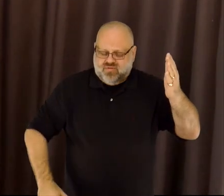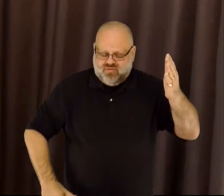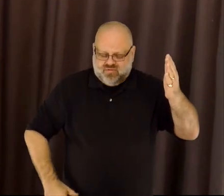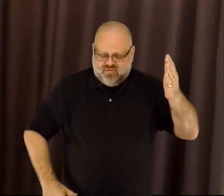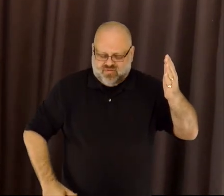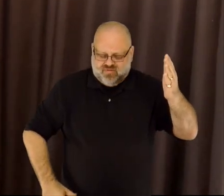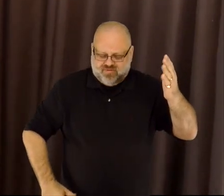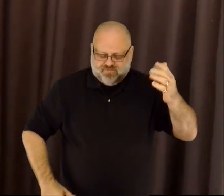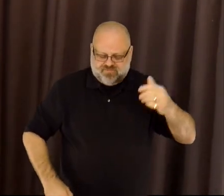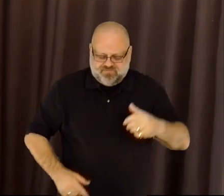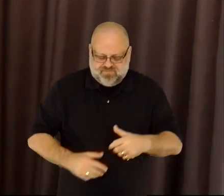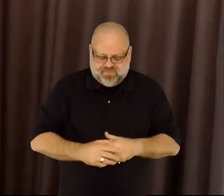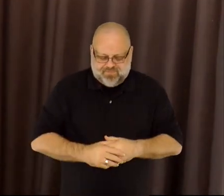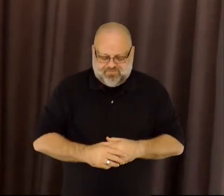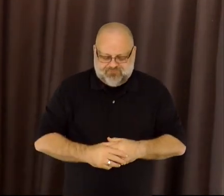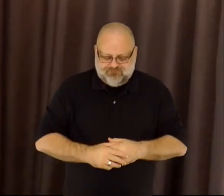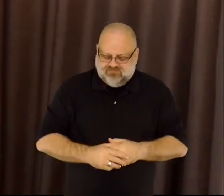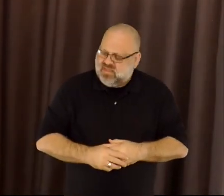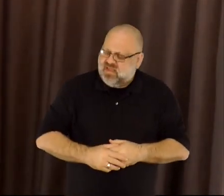Lord,